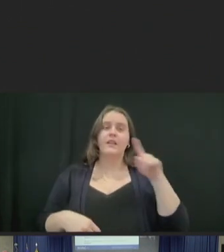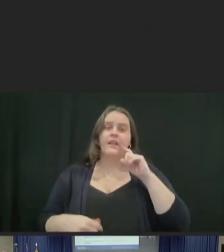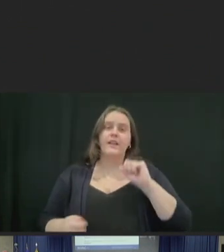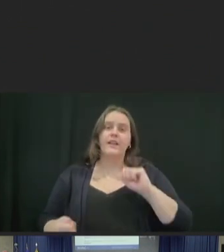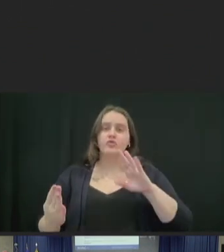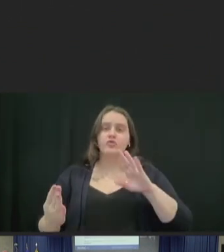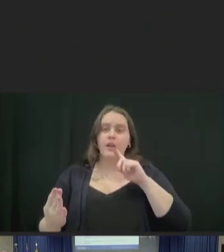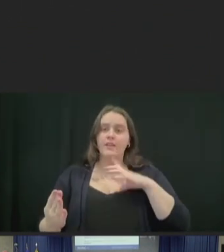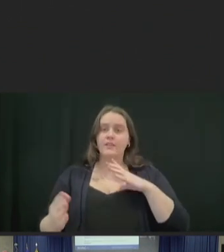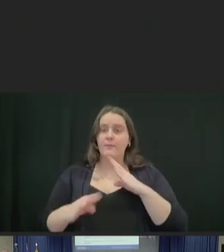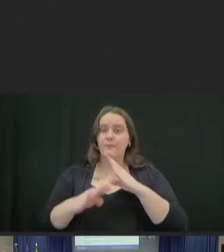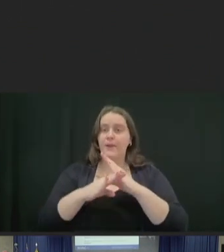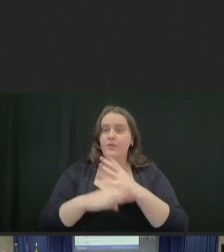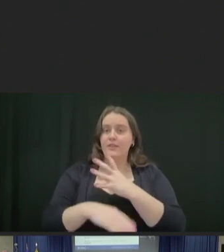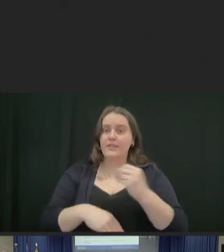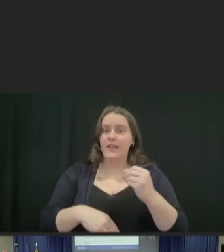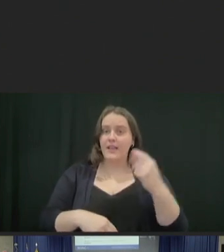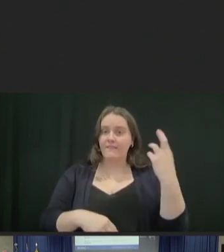to